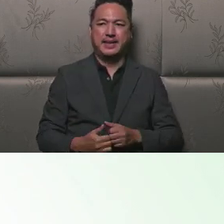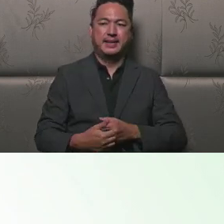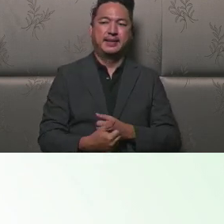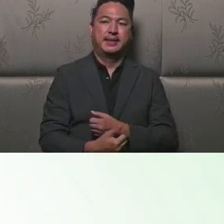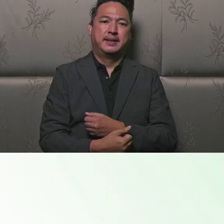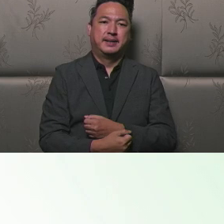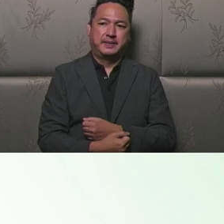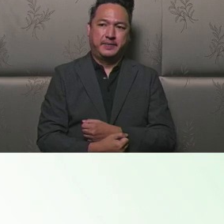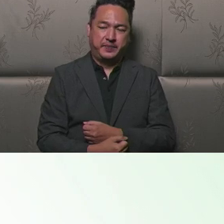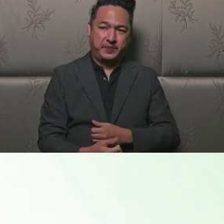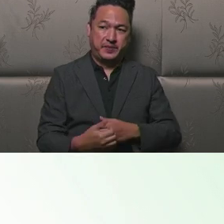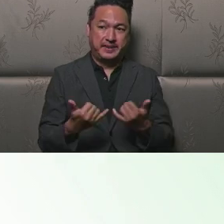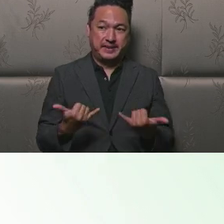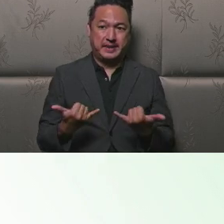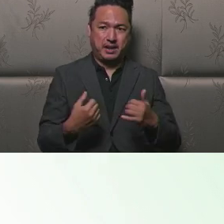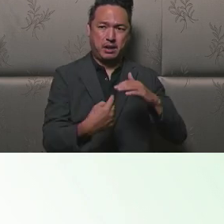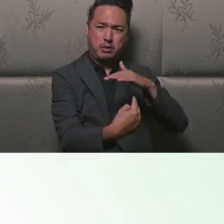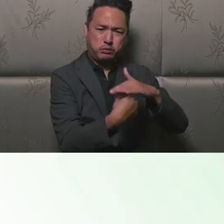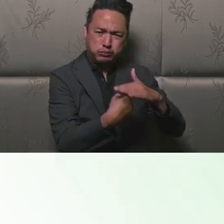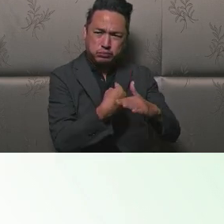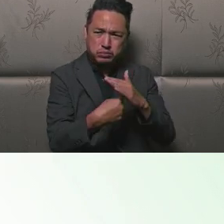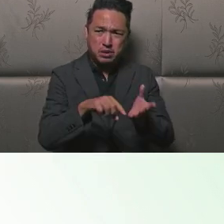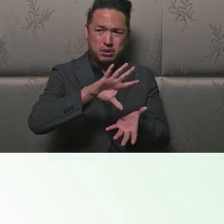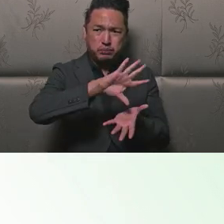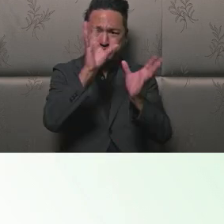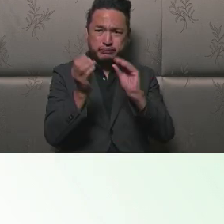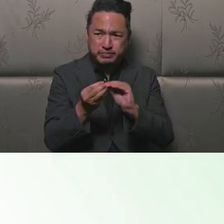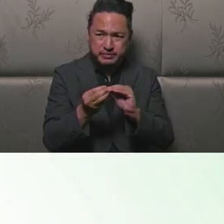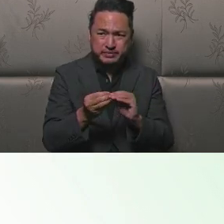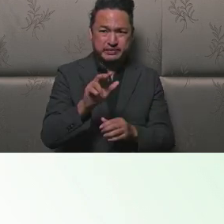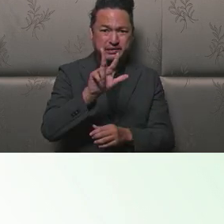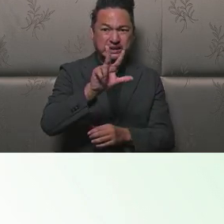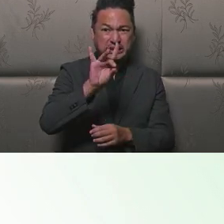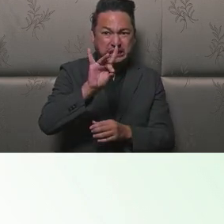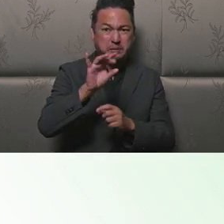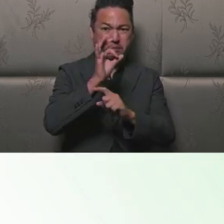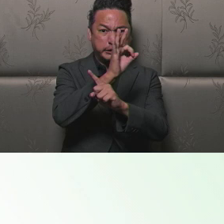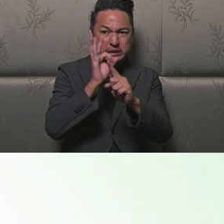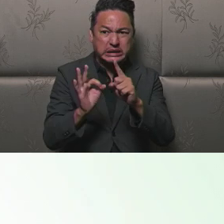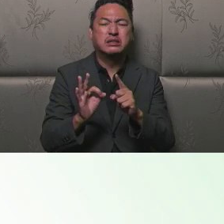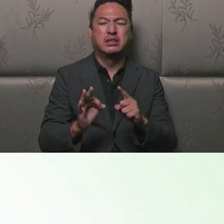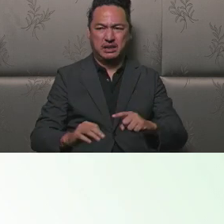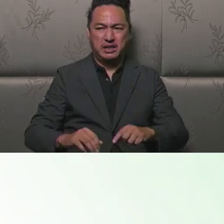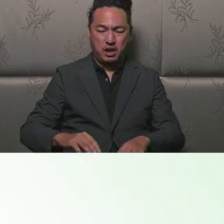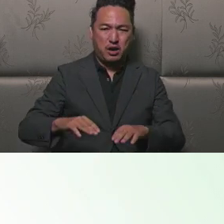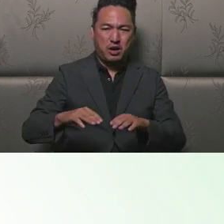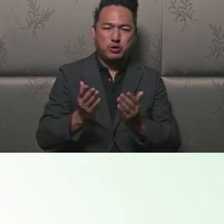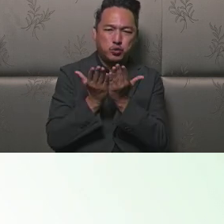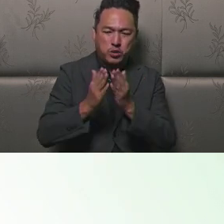65% for primary. It drops to 41% for secondary, and when we get to tertiary, we're at